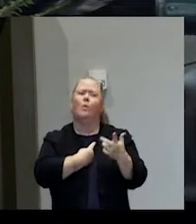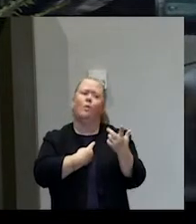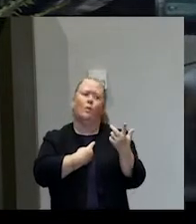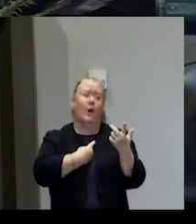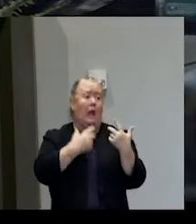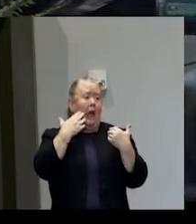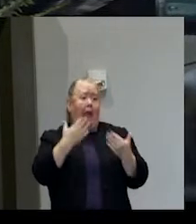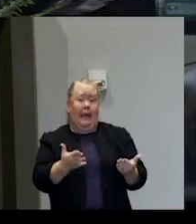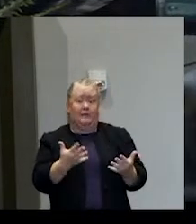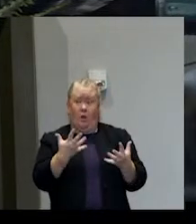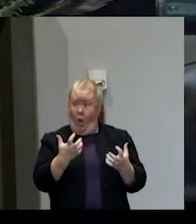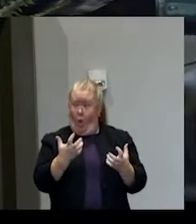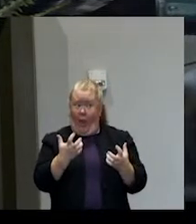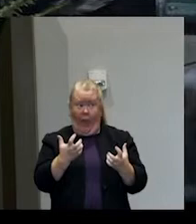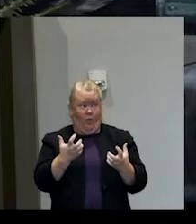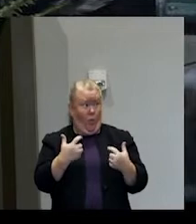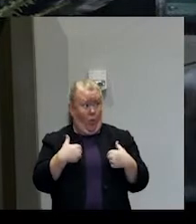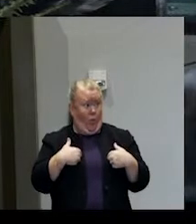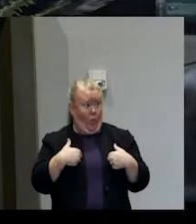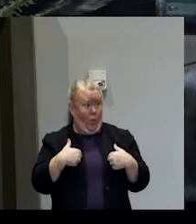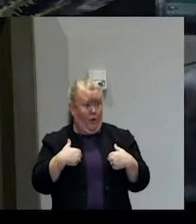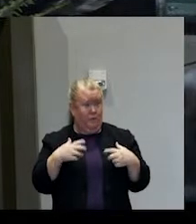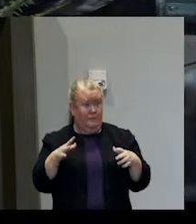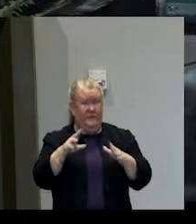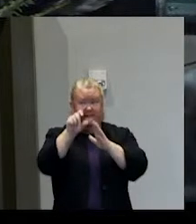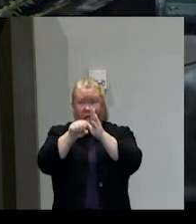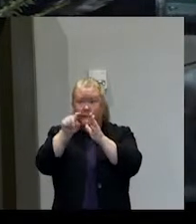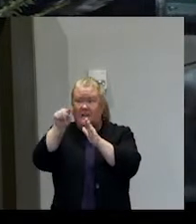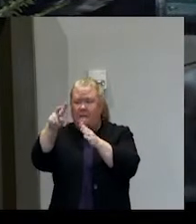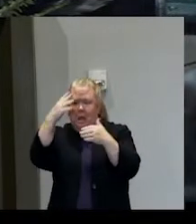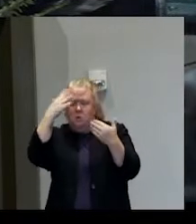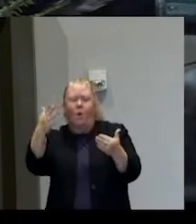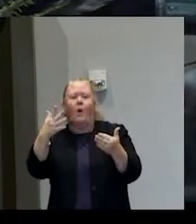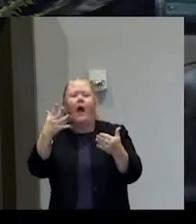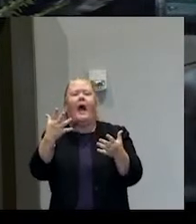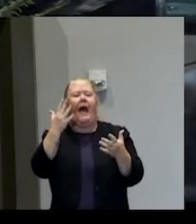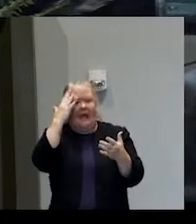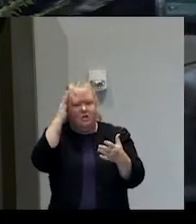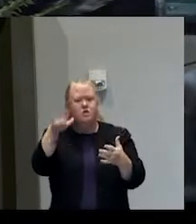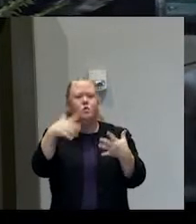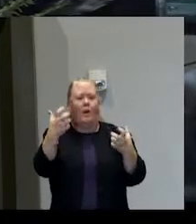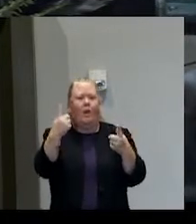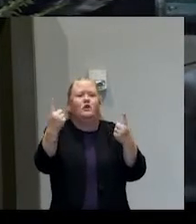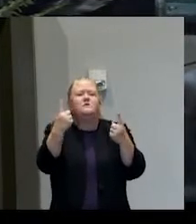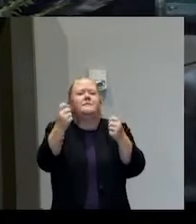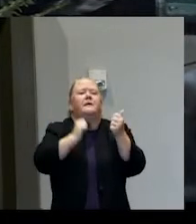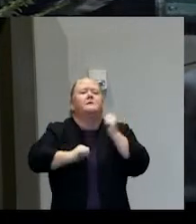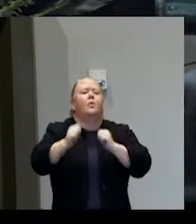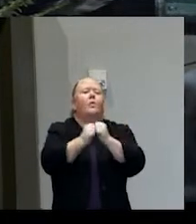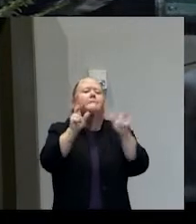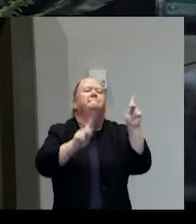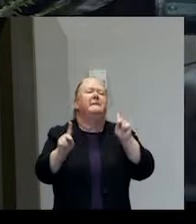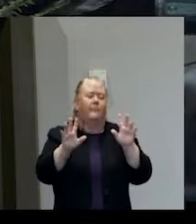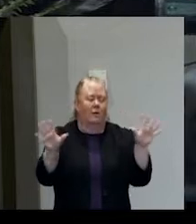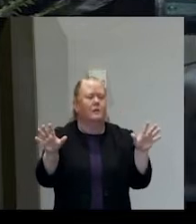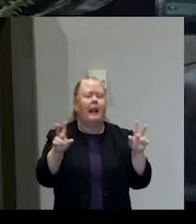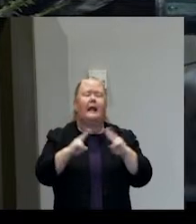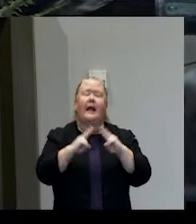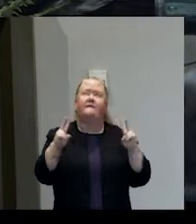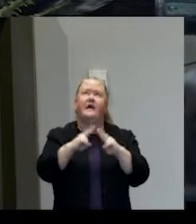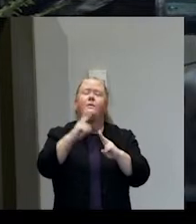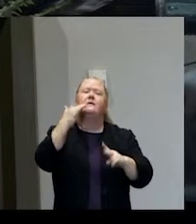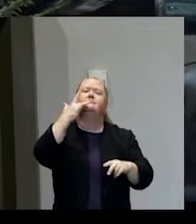didn't know I wanted to be necessarily doing film and television. I just knew I wanted to be making stuff with people. And I got very